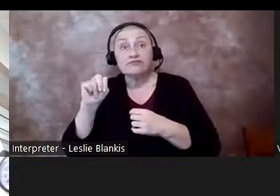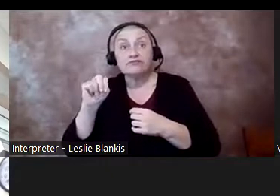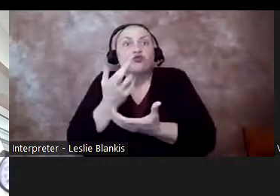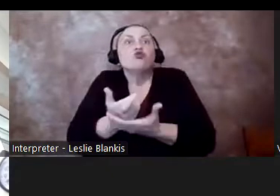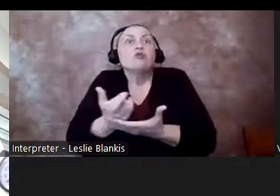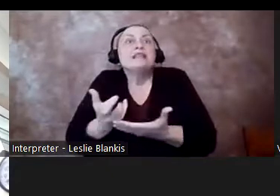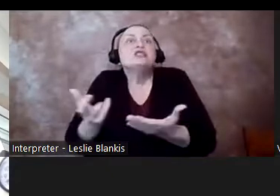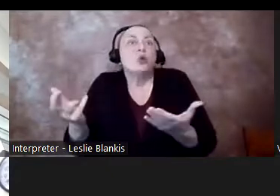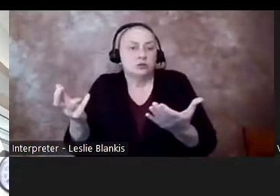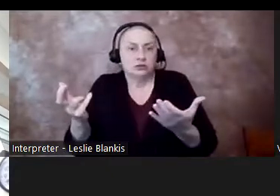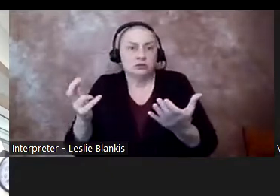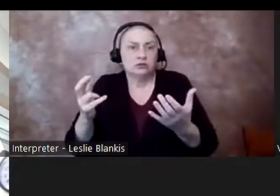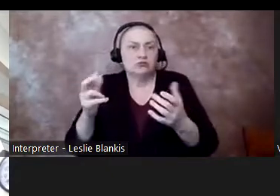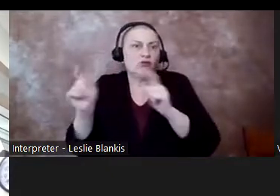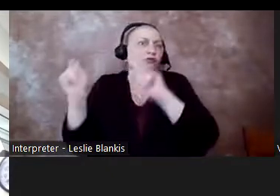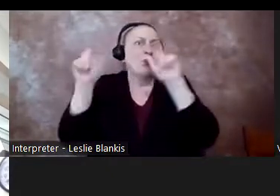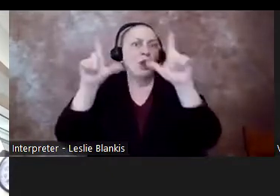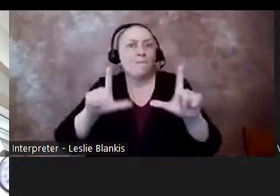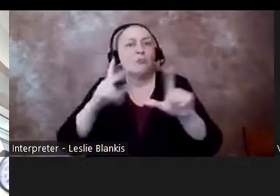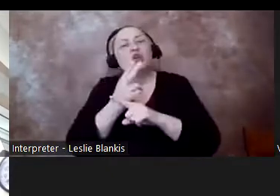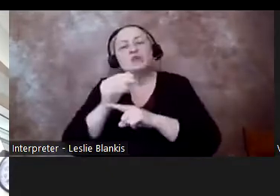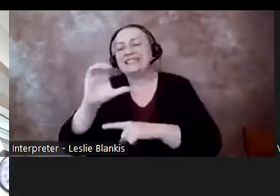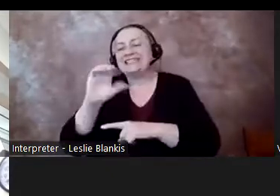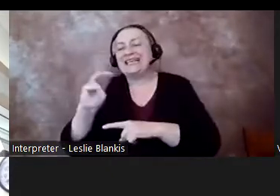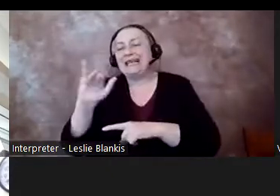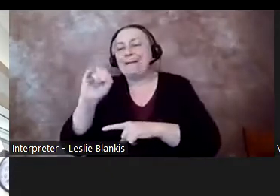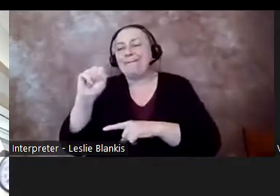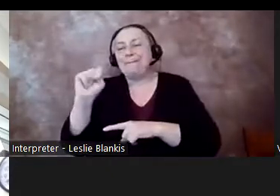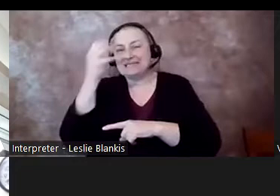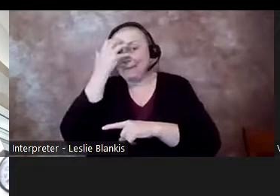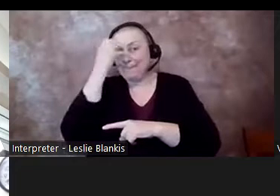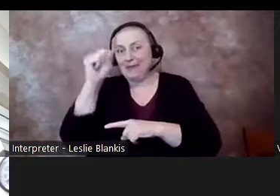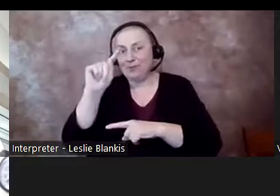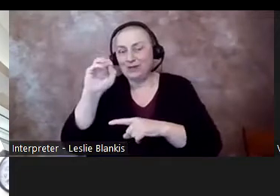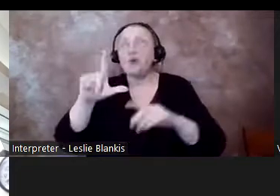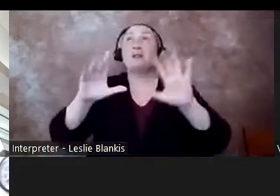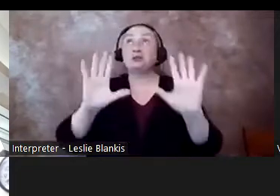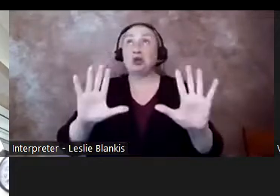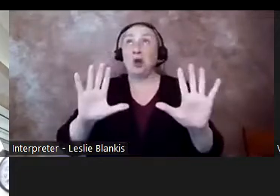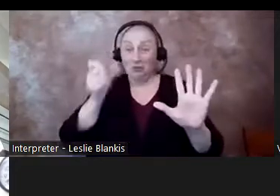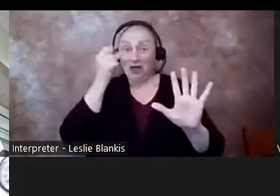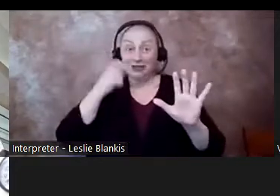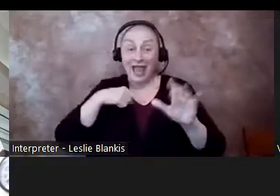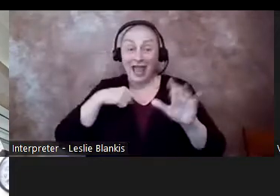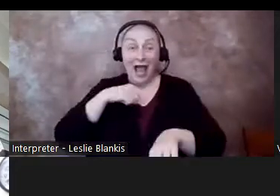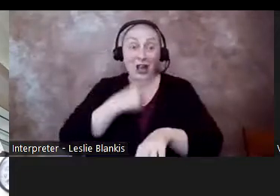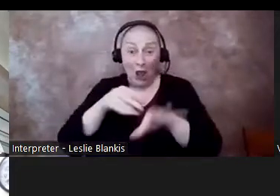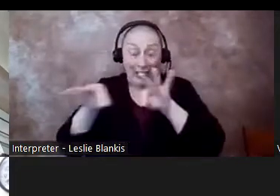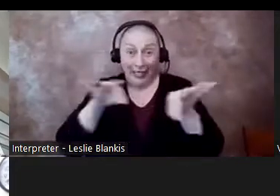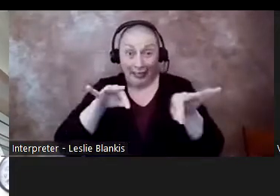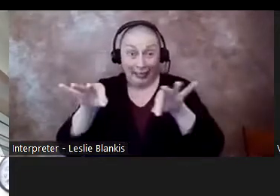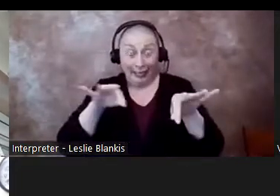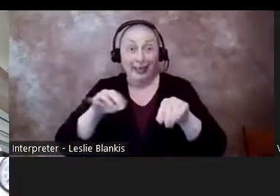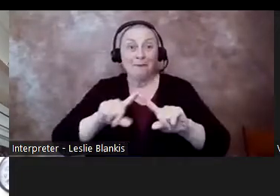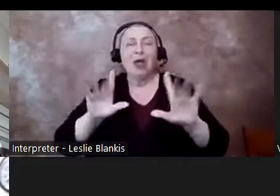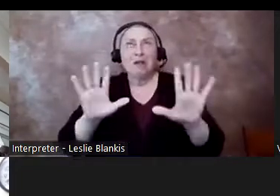resource framework using the CMIST memory tool. So I know that was kind of long, but I wanted to kind of guide you all to